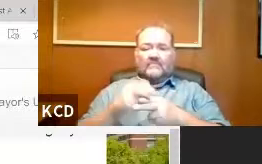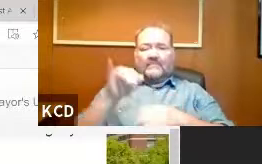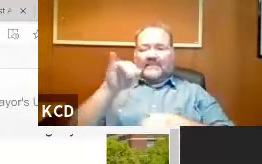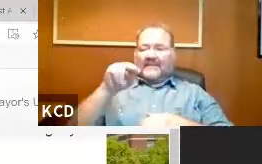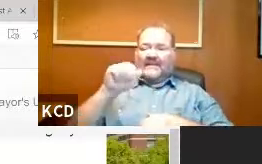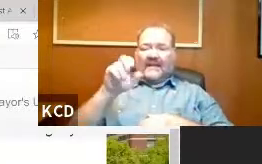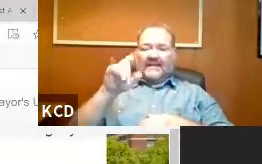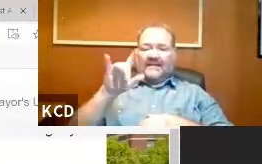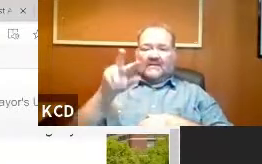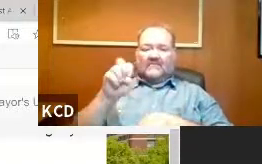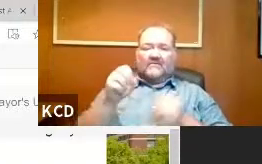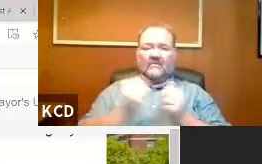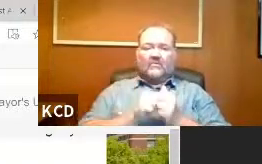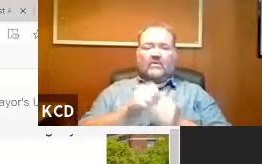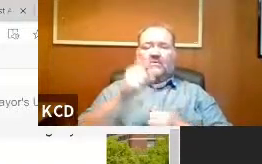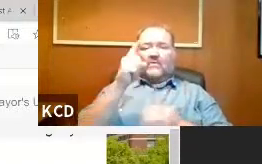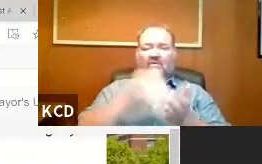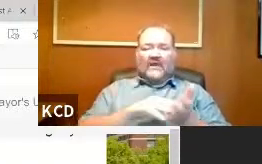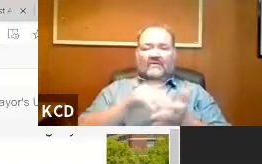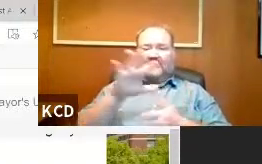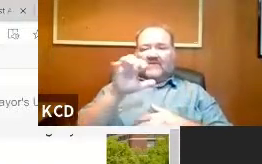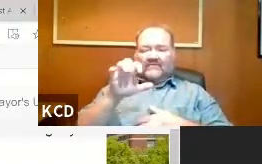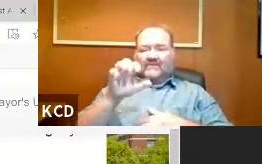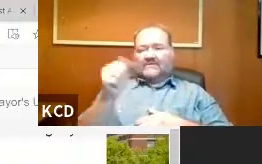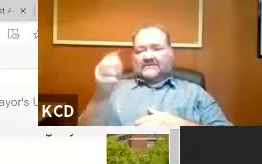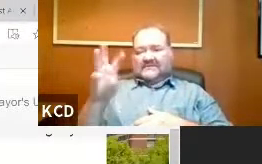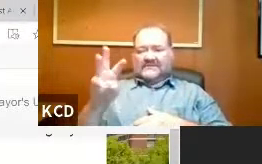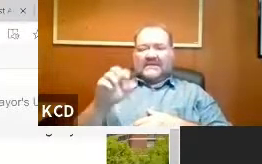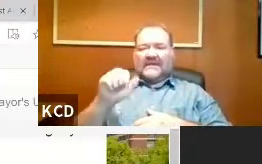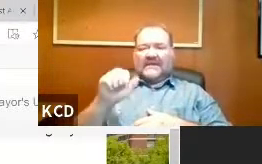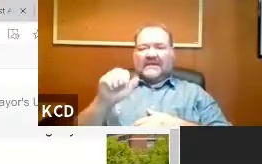with 1,516 active cases.